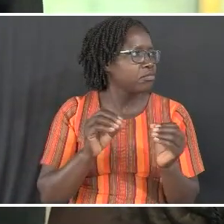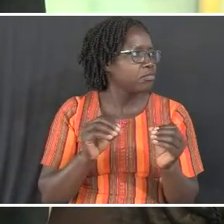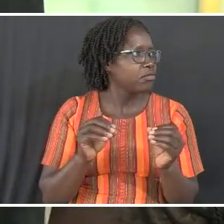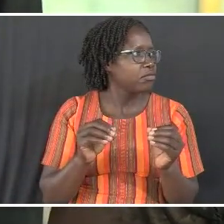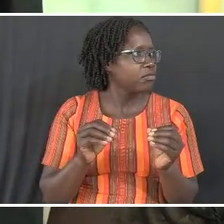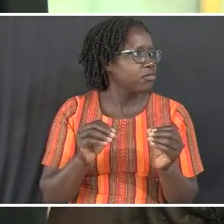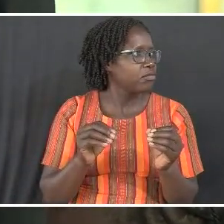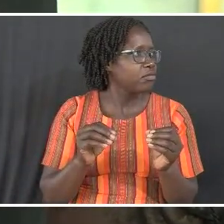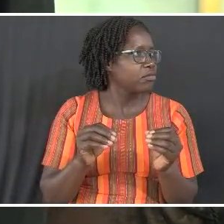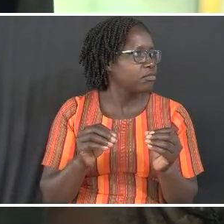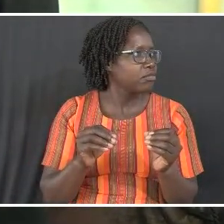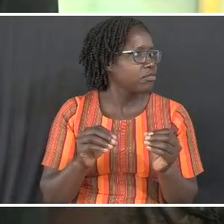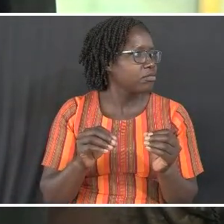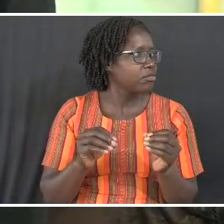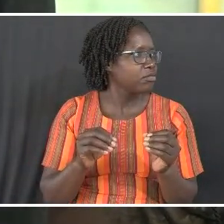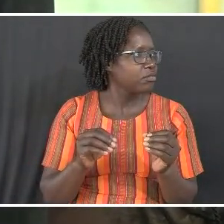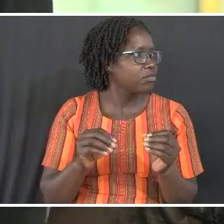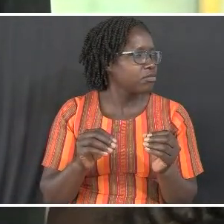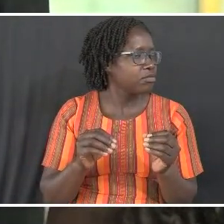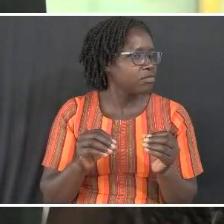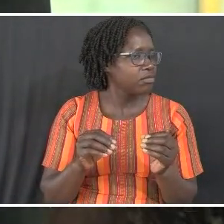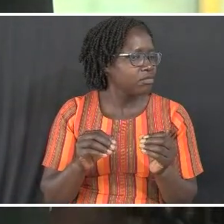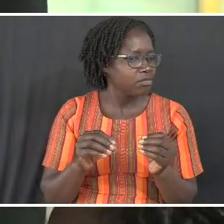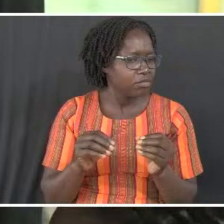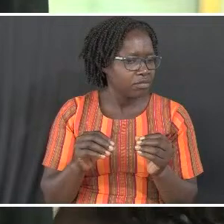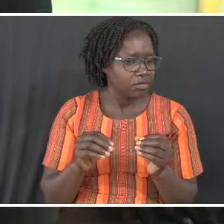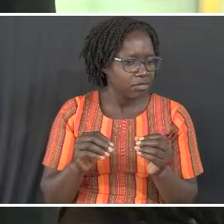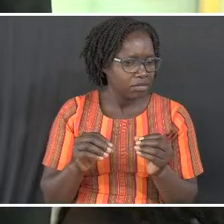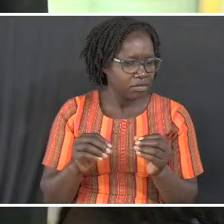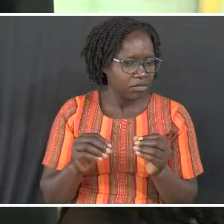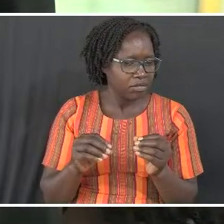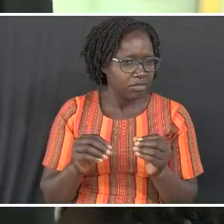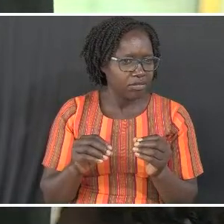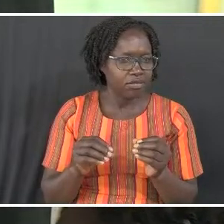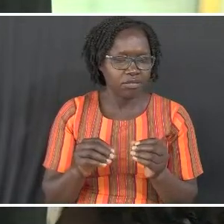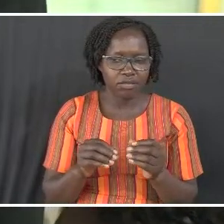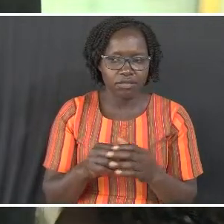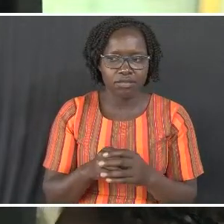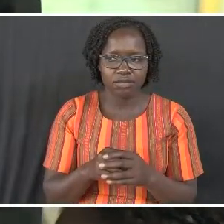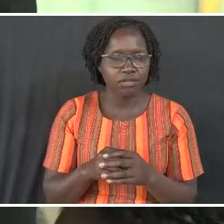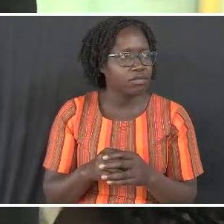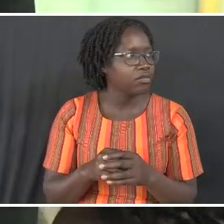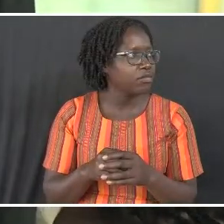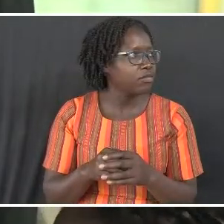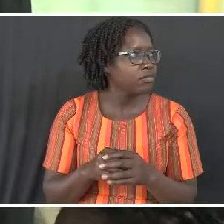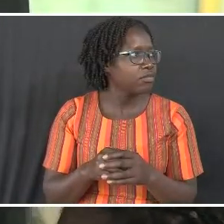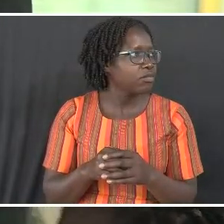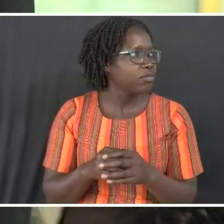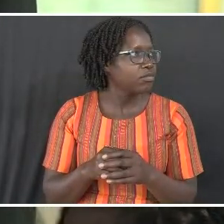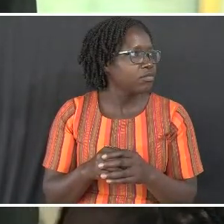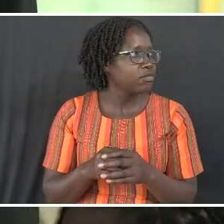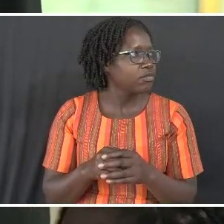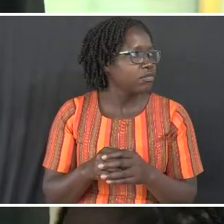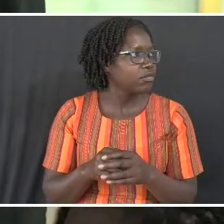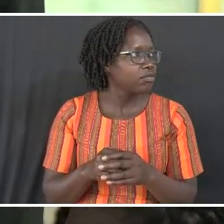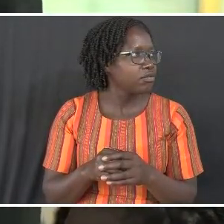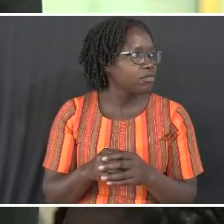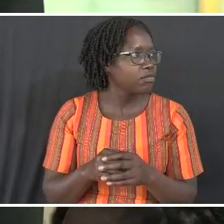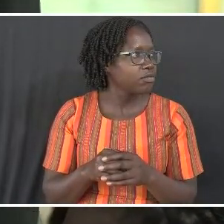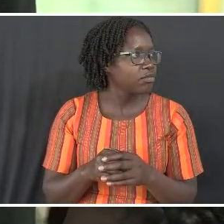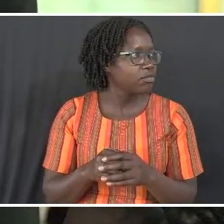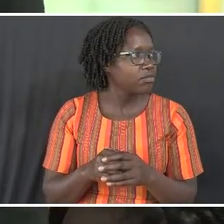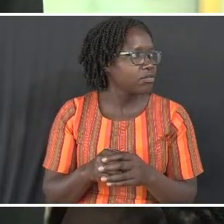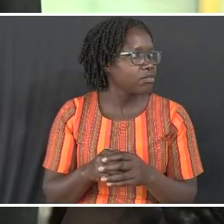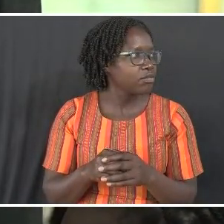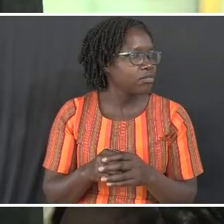using salt and maybe charcoal, something like that, because nowadays you see a lot of toothpaste have the fluoride